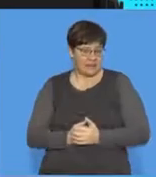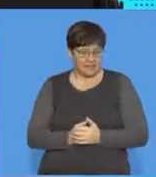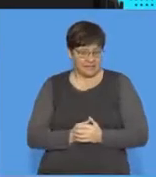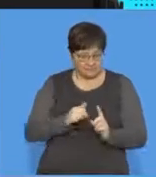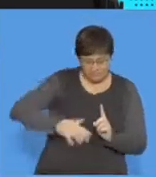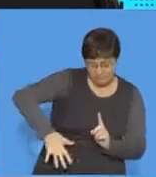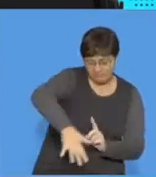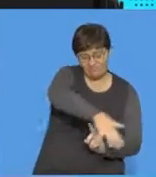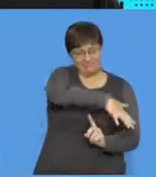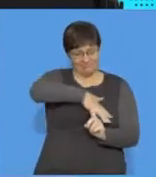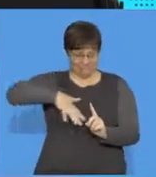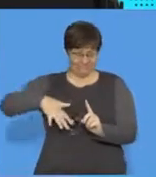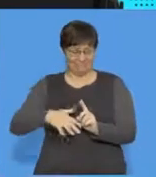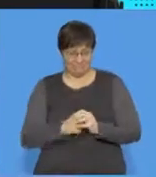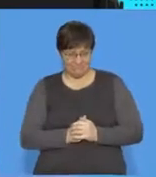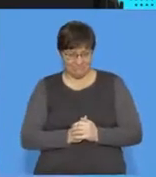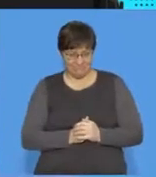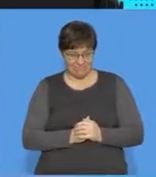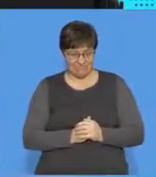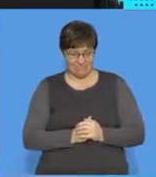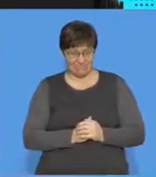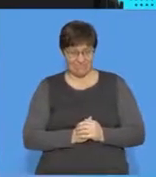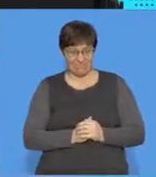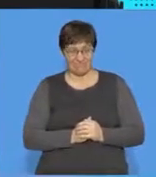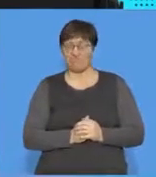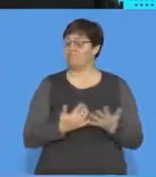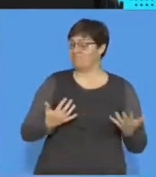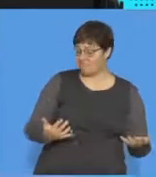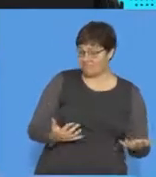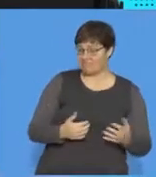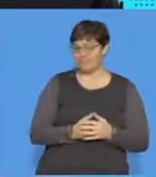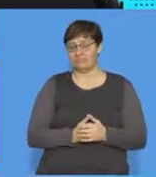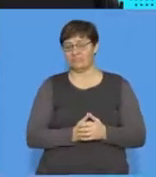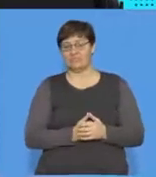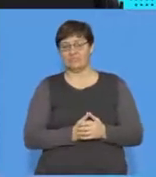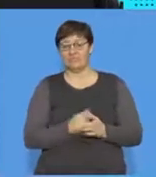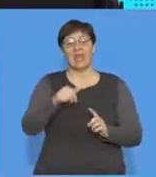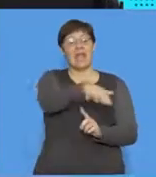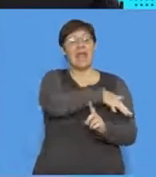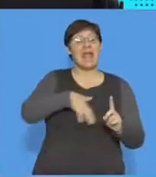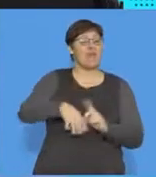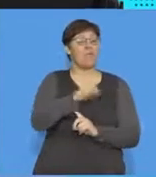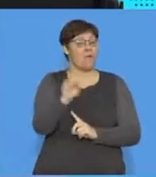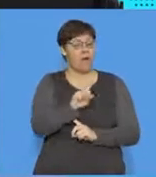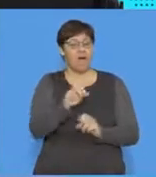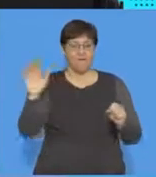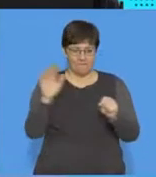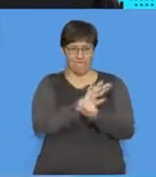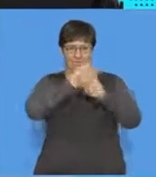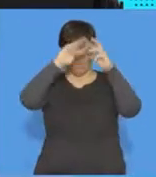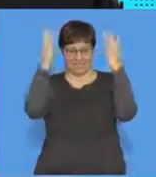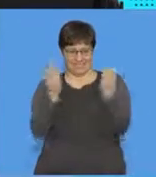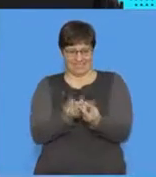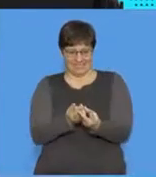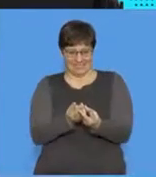certain area can support. And in this case, our area is the entire